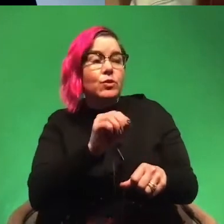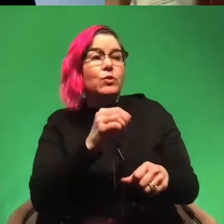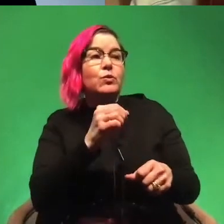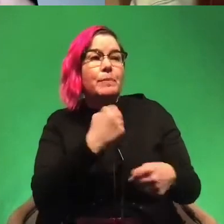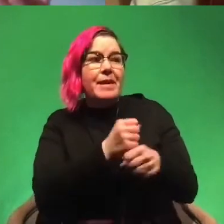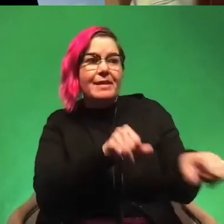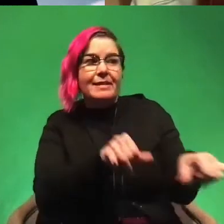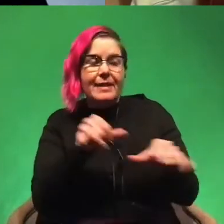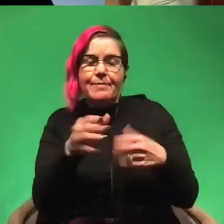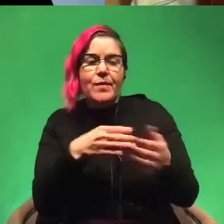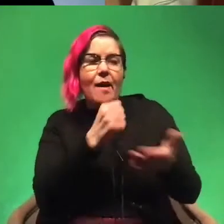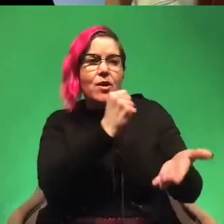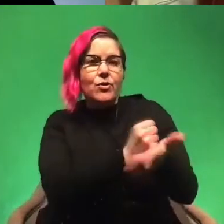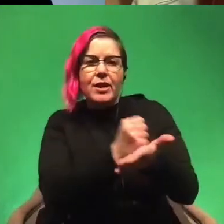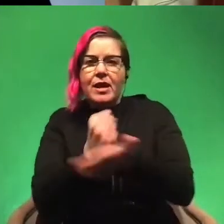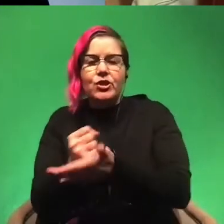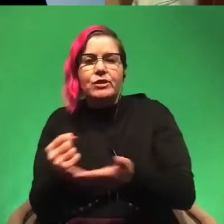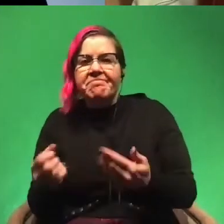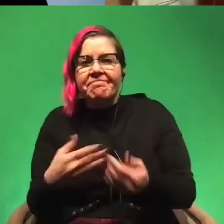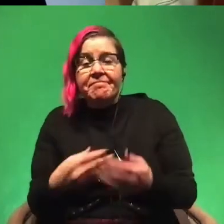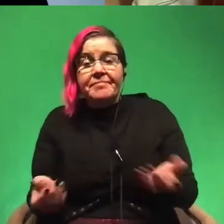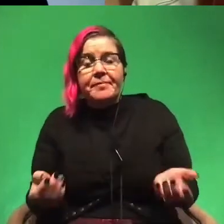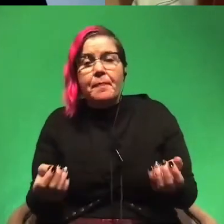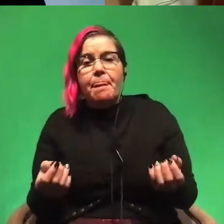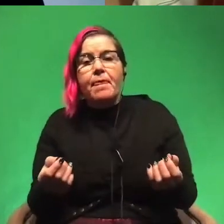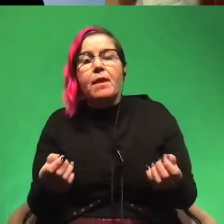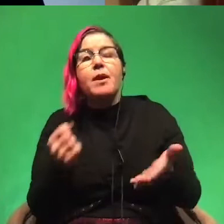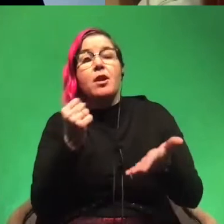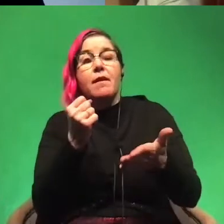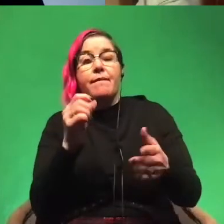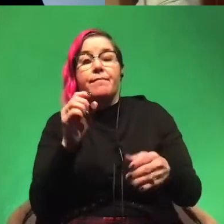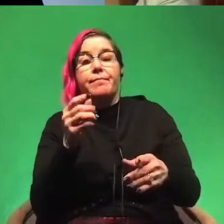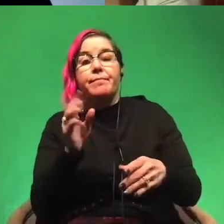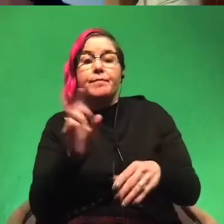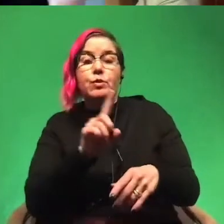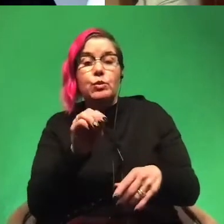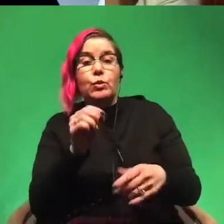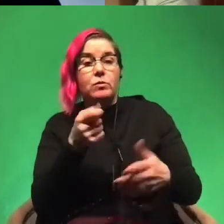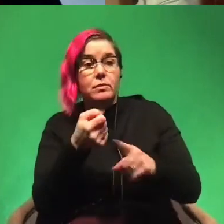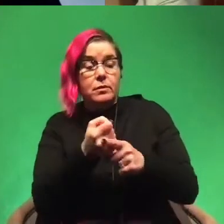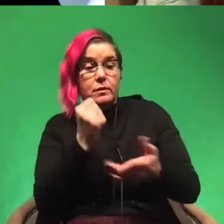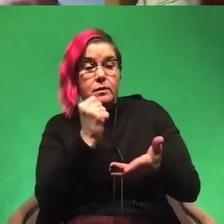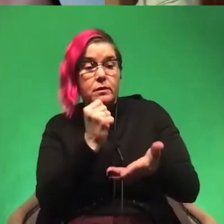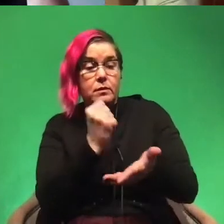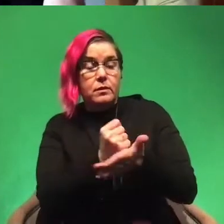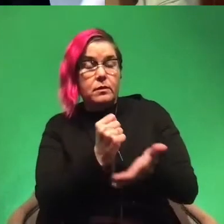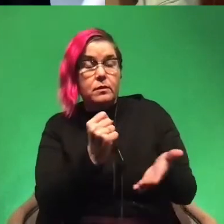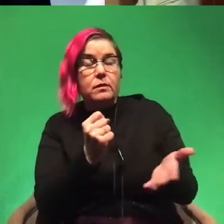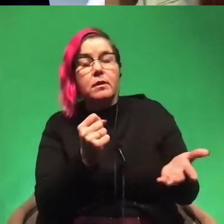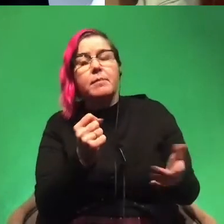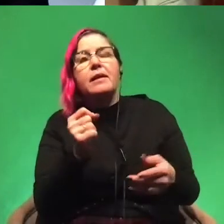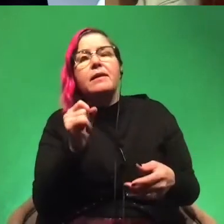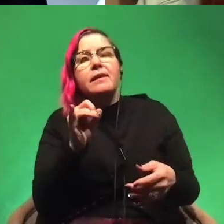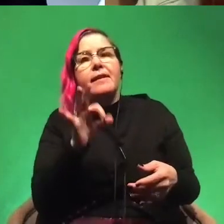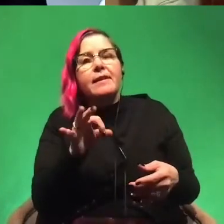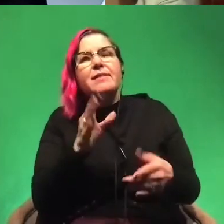why I said it's important to look for these instances. However, accredited facilities, you know, some people don't like zoos at all, but if you are of the